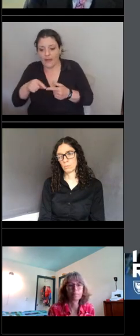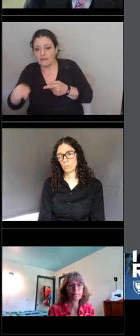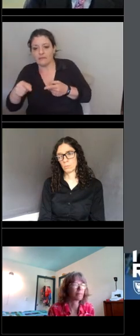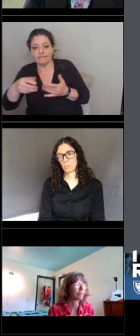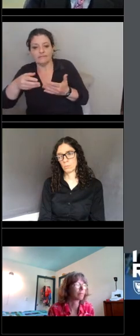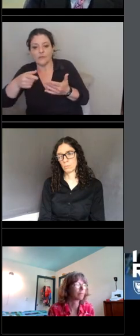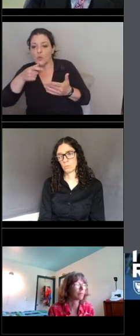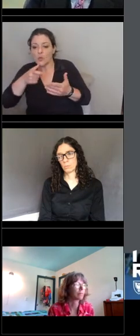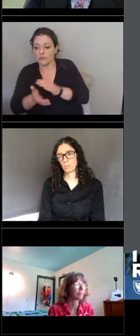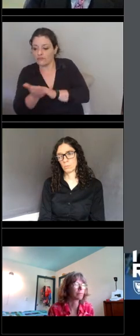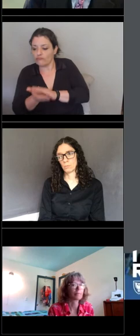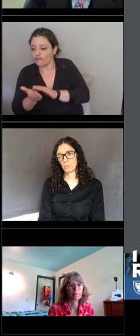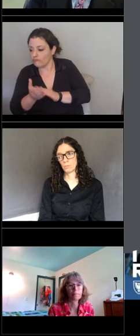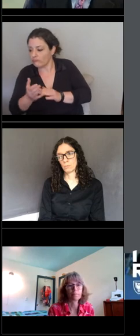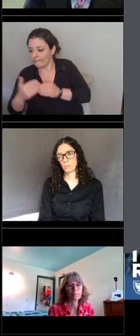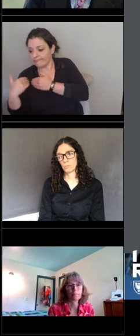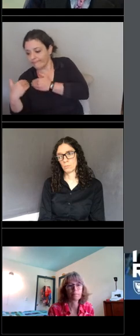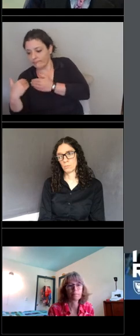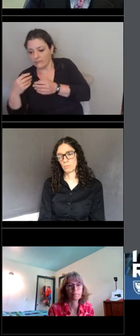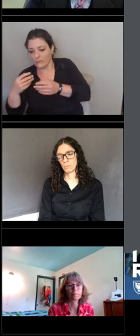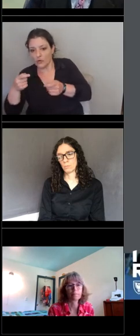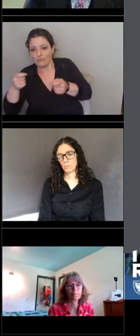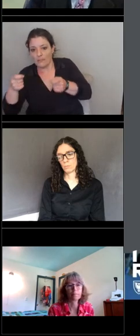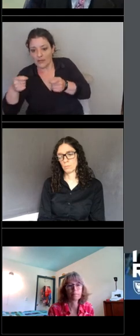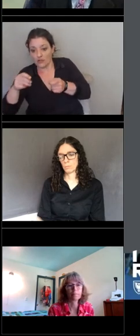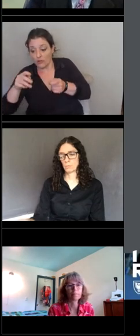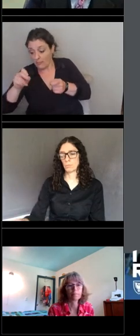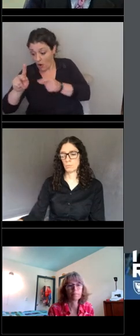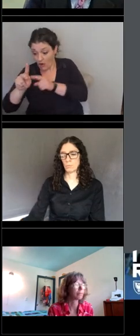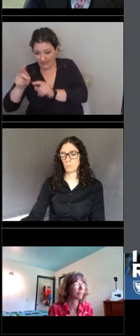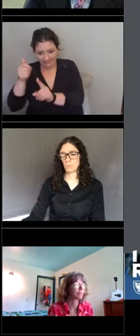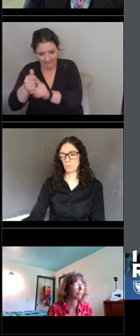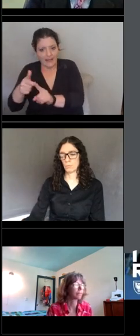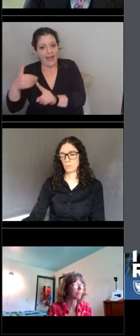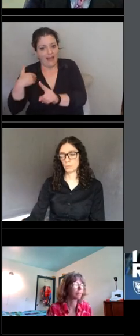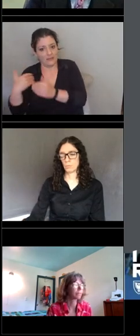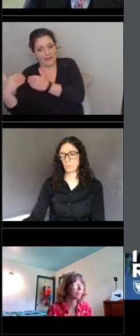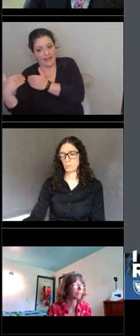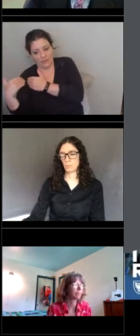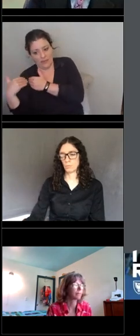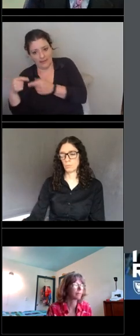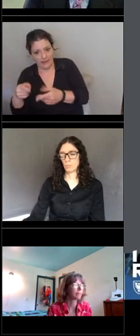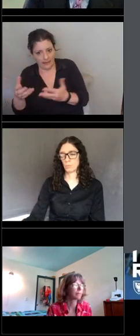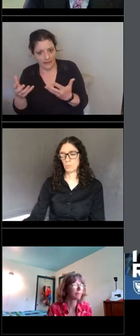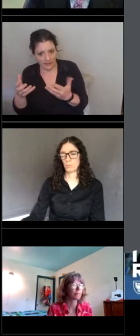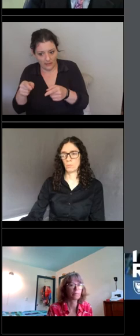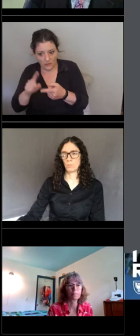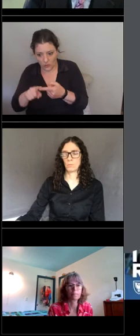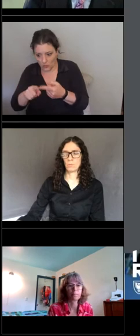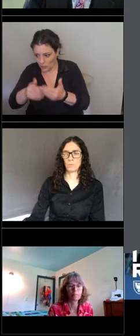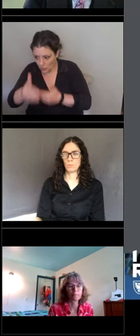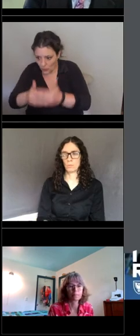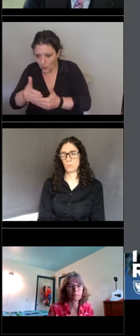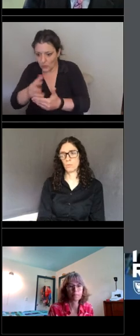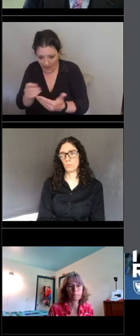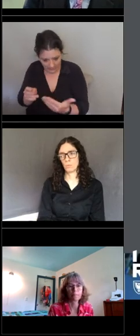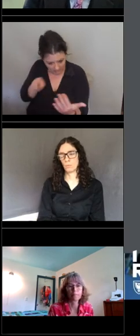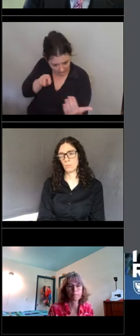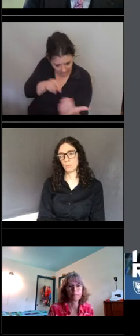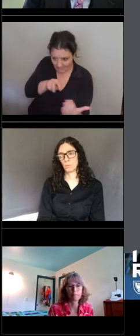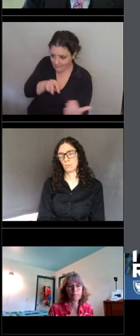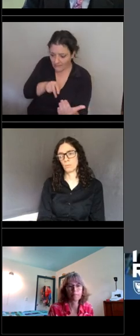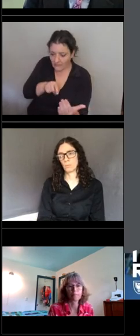why we concentrate on management plans, because it's something concrete that the management teams and the parks themselves, you know, once